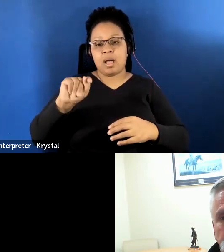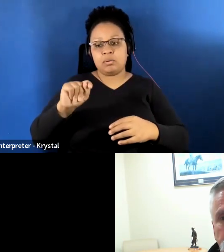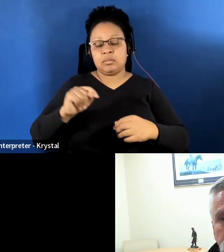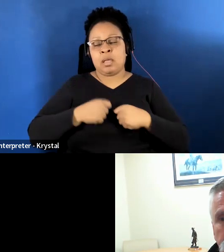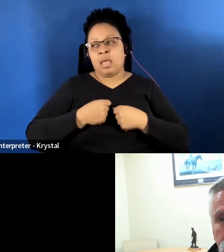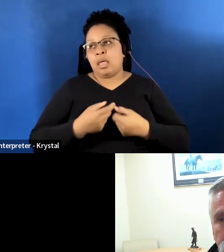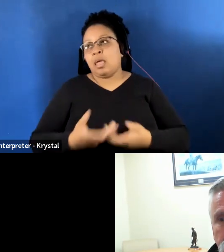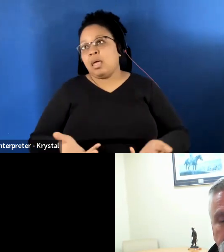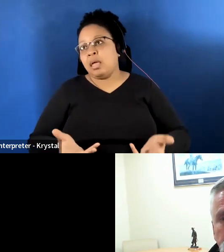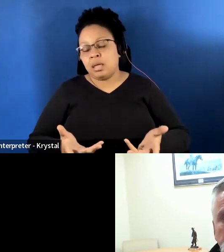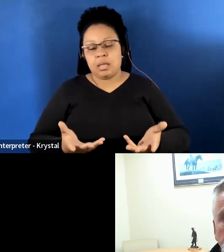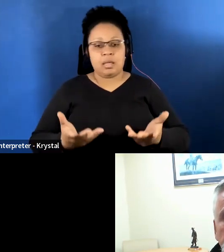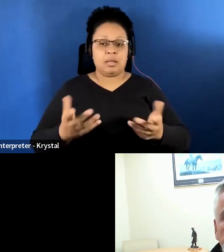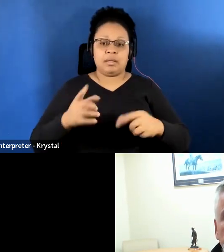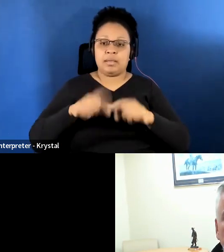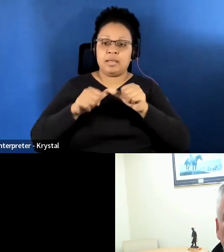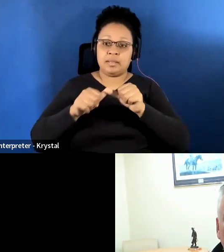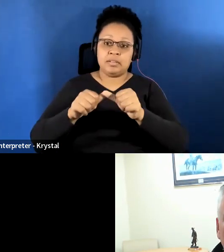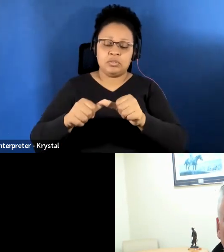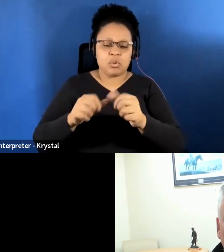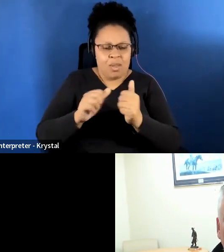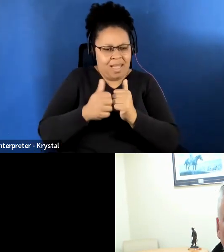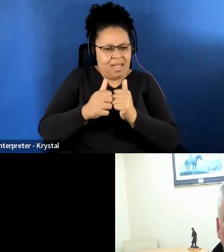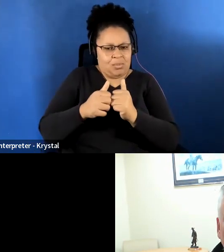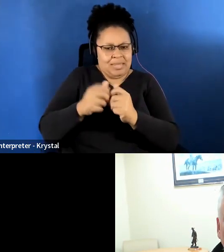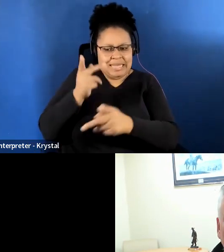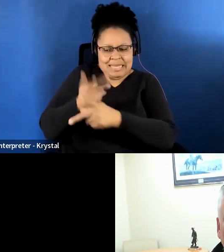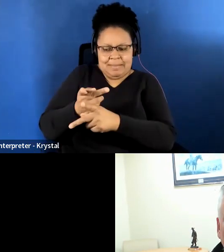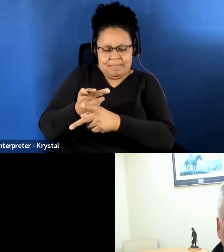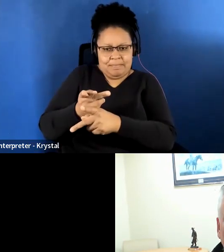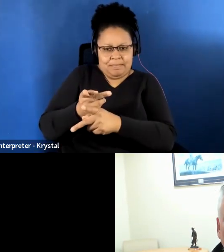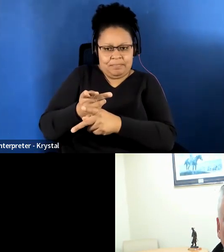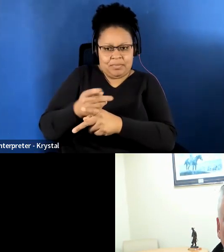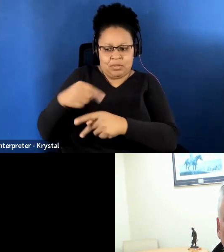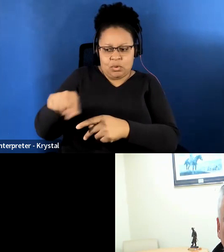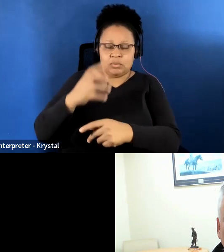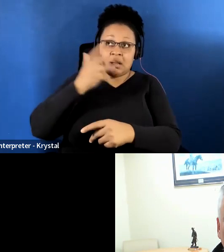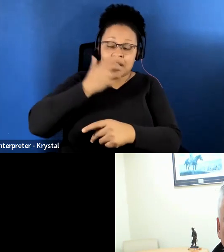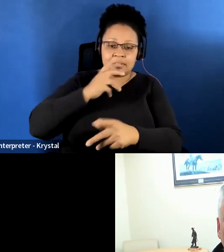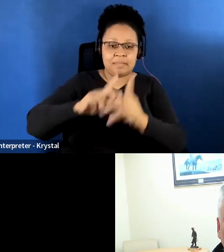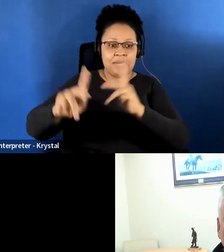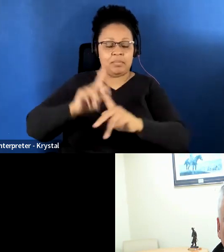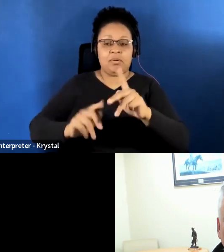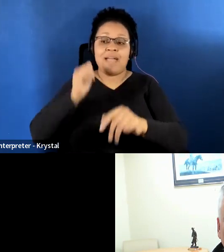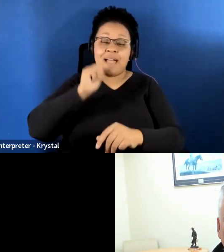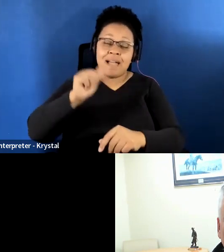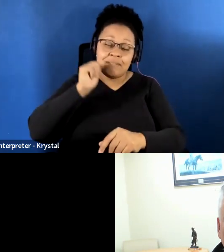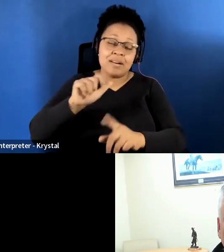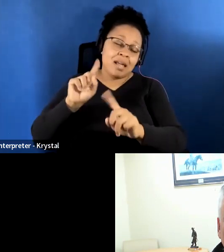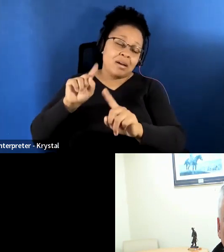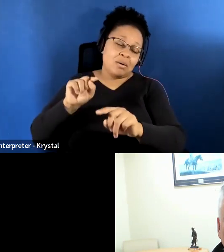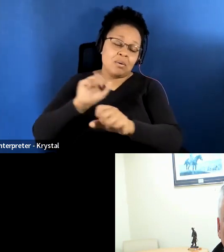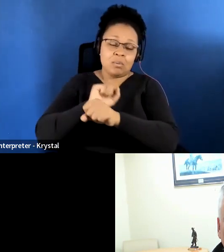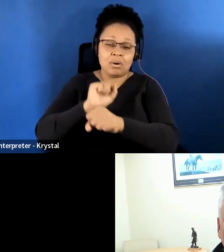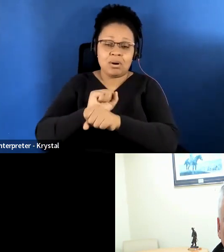then retain these amazing people who are showing up every day,